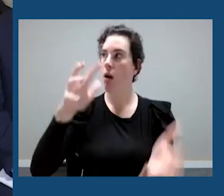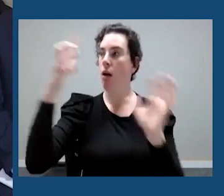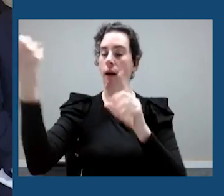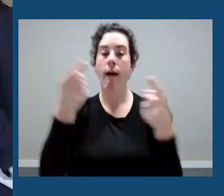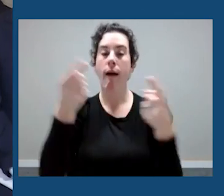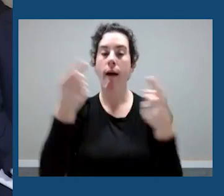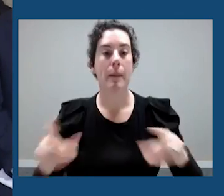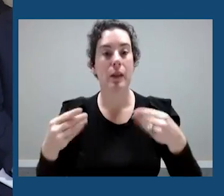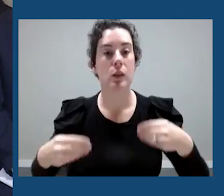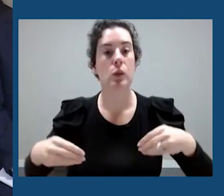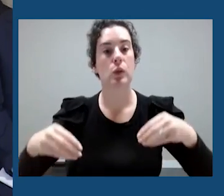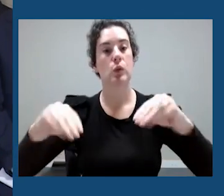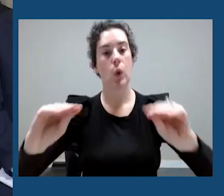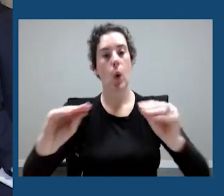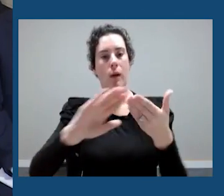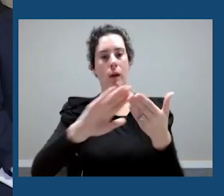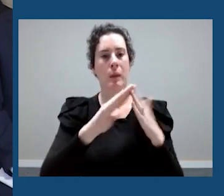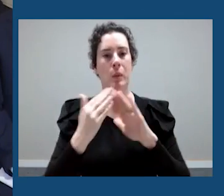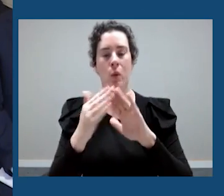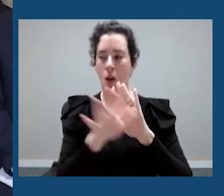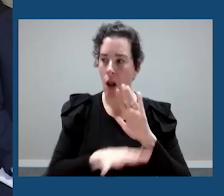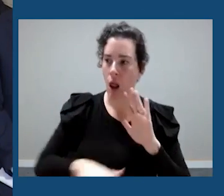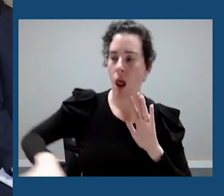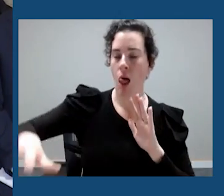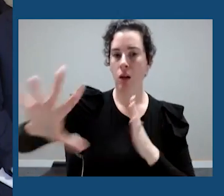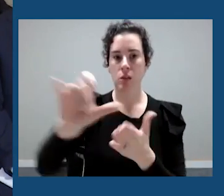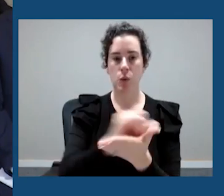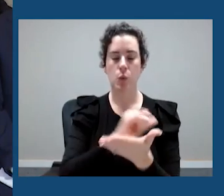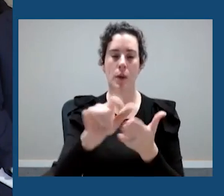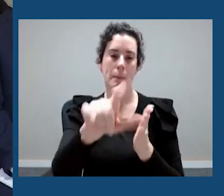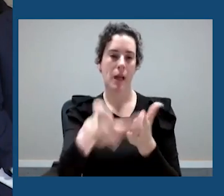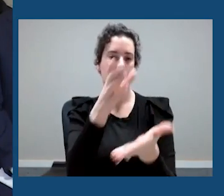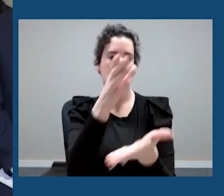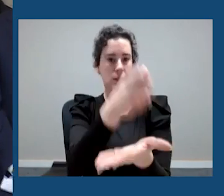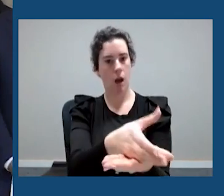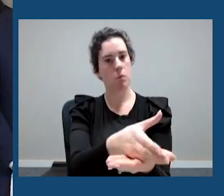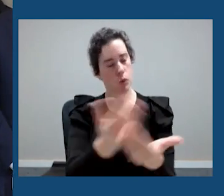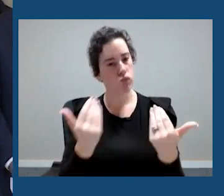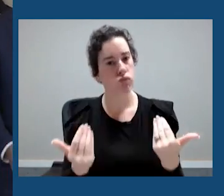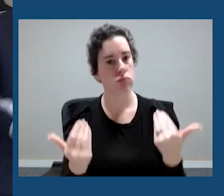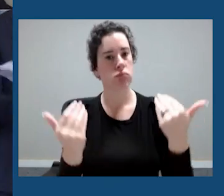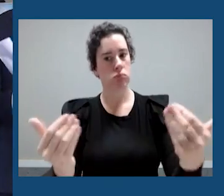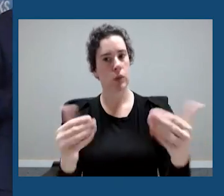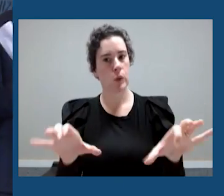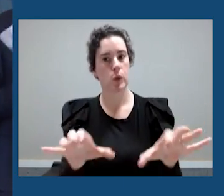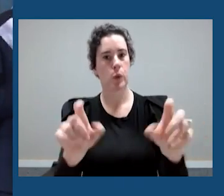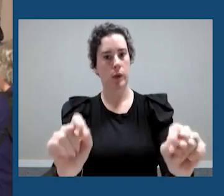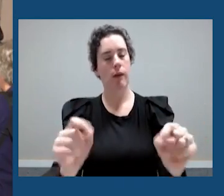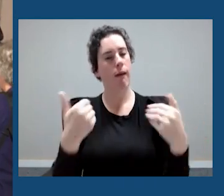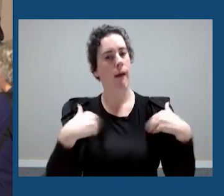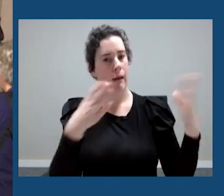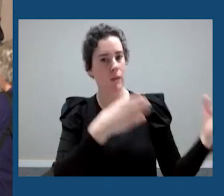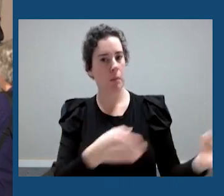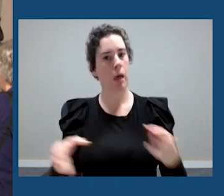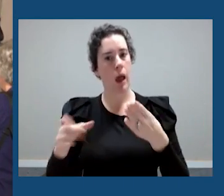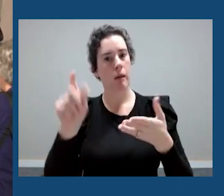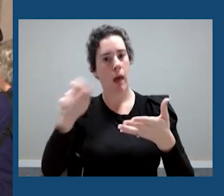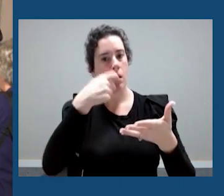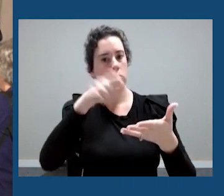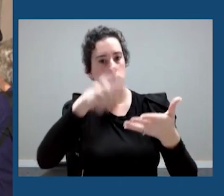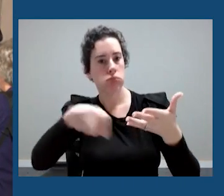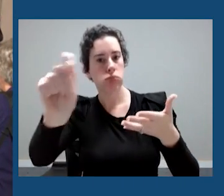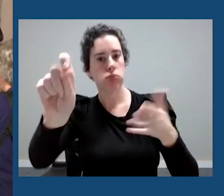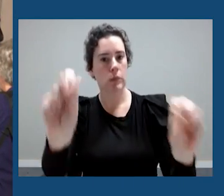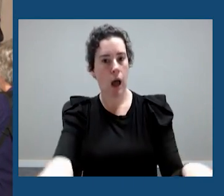state of New York, it must stop. So let's step up and do it. We have a plan. Yes. We can get this done. Yeah. Let's do